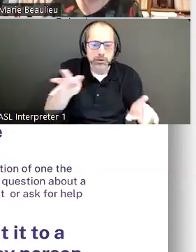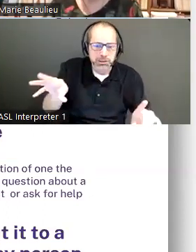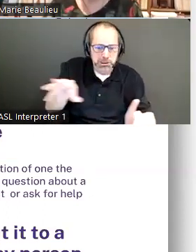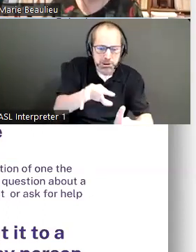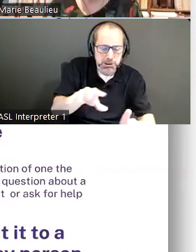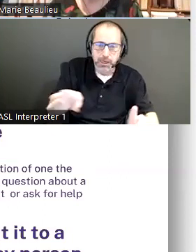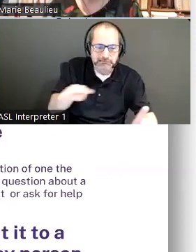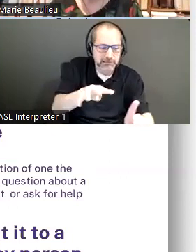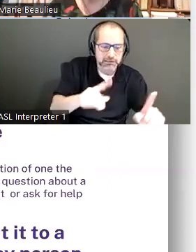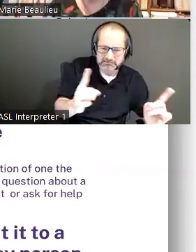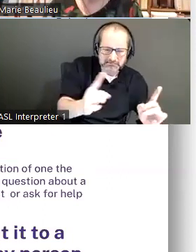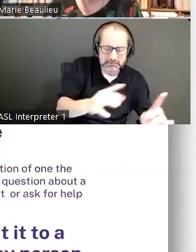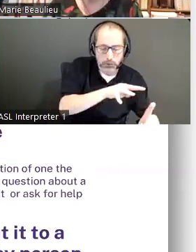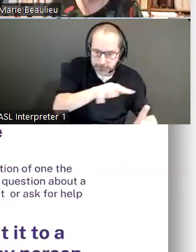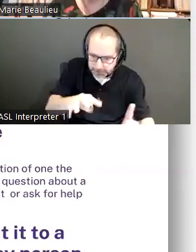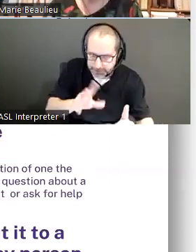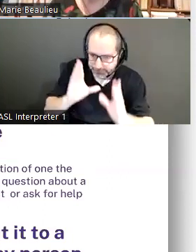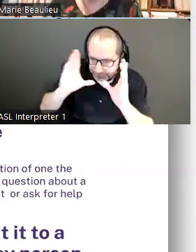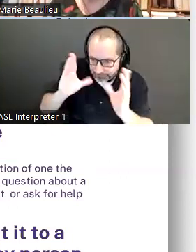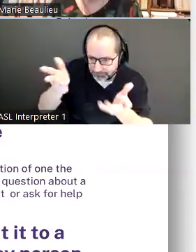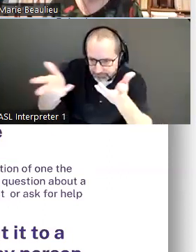or if you are not